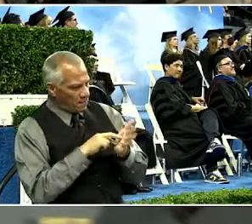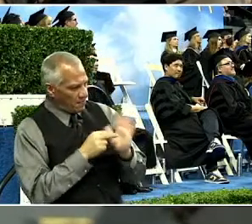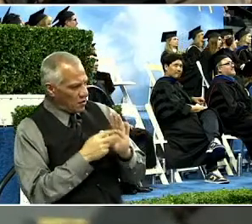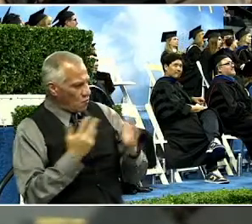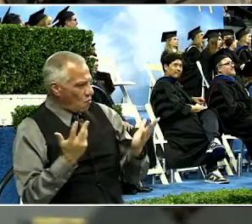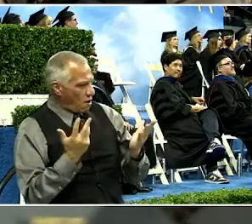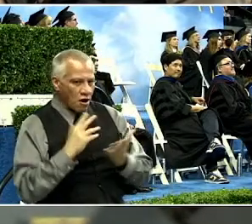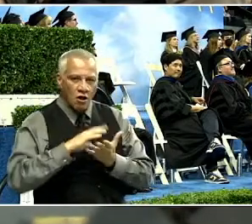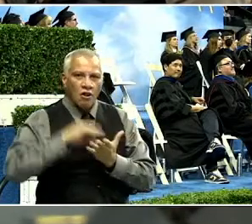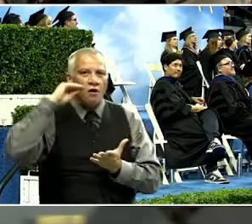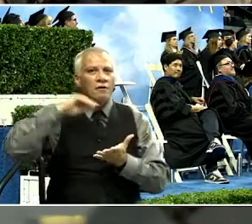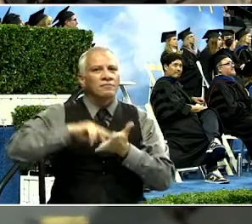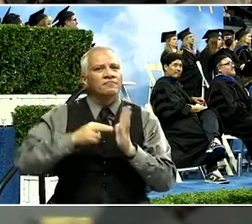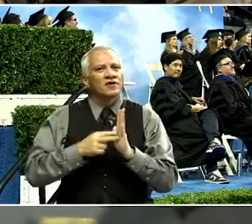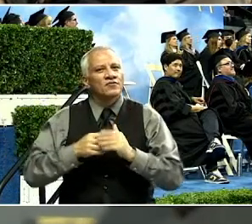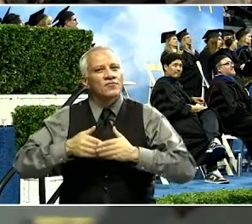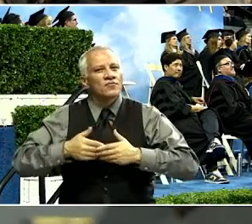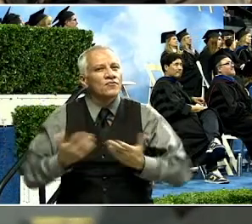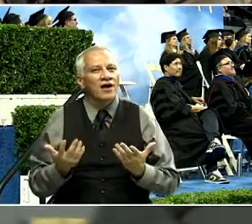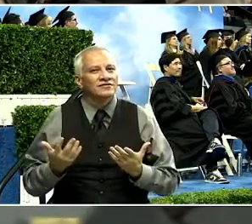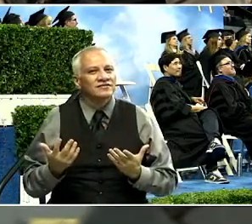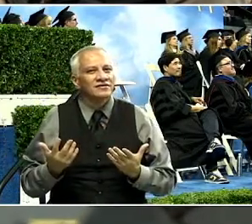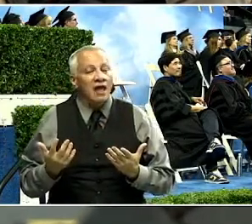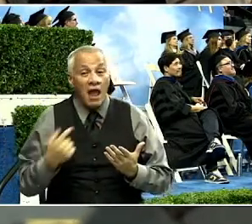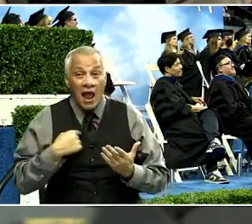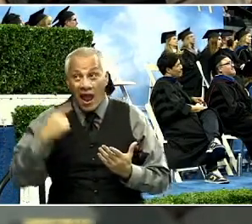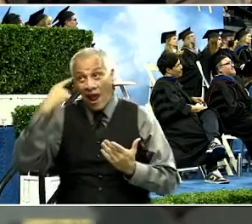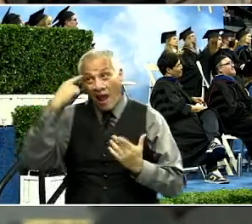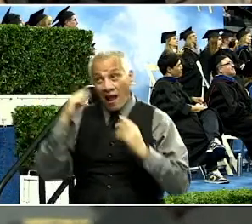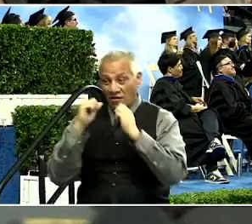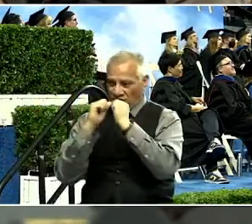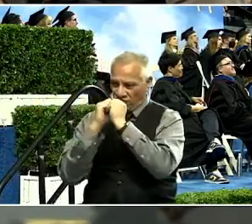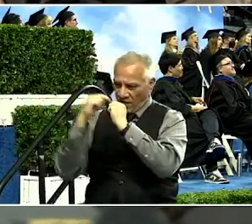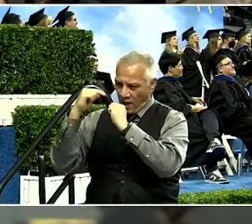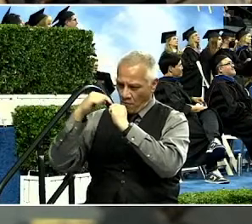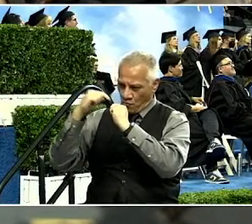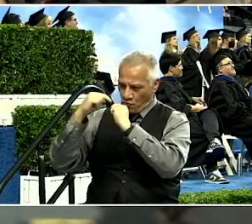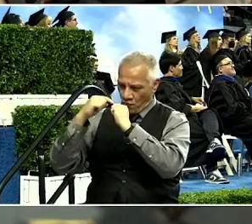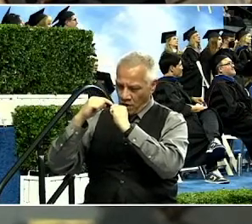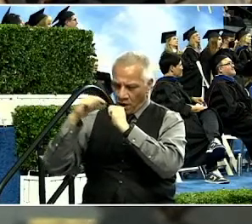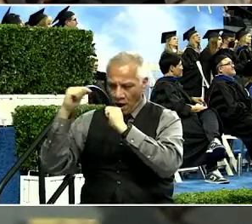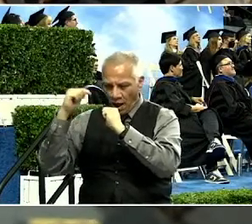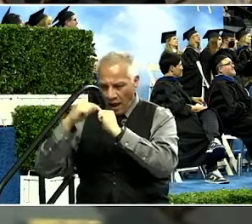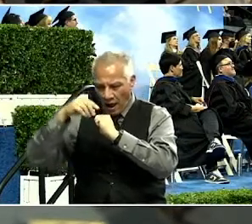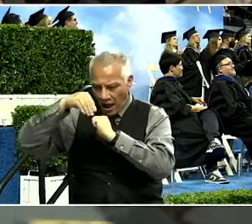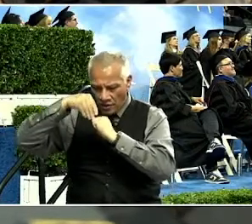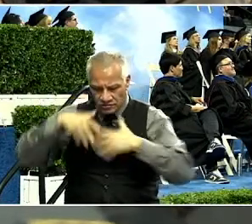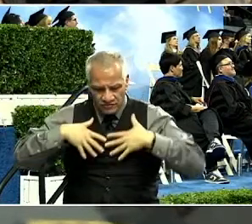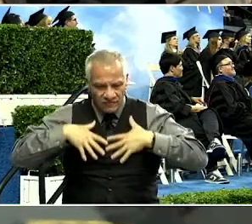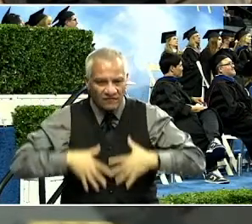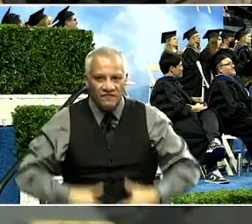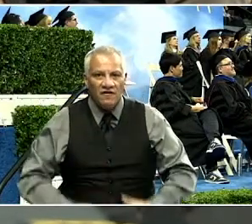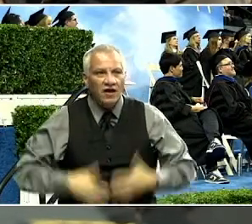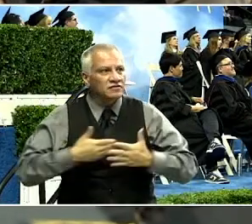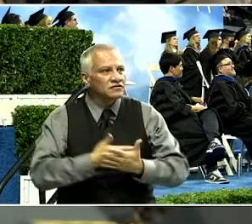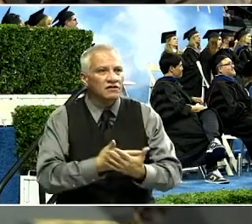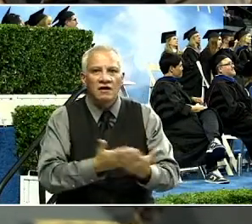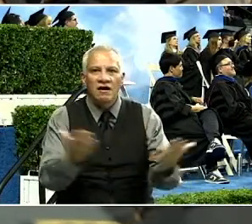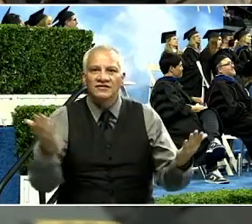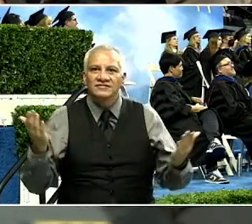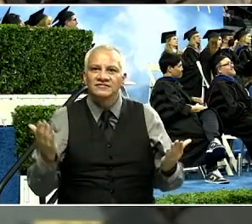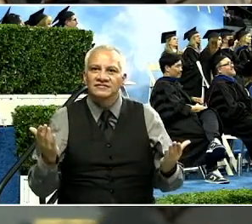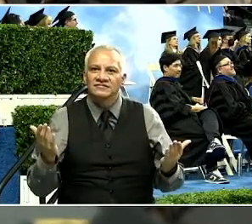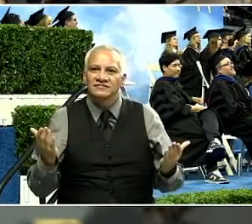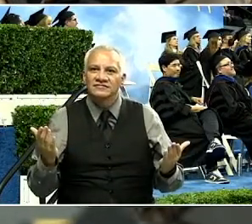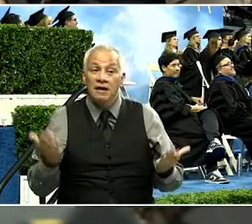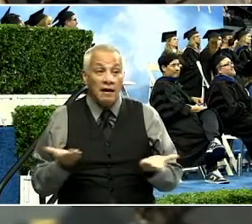learn? And how does that 3-pound organ inside of our skull affect all of this?